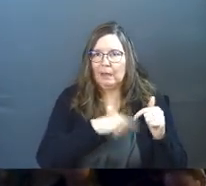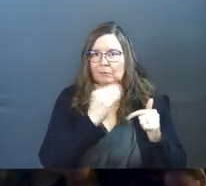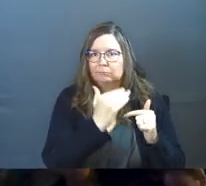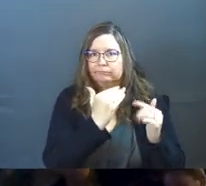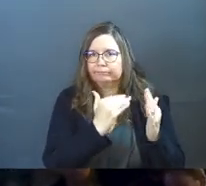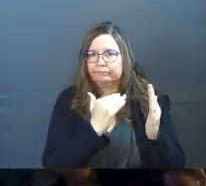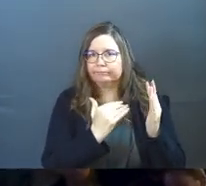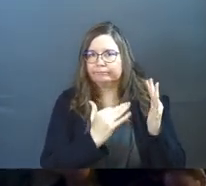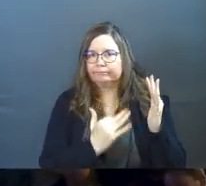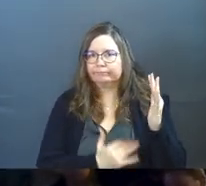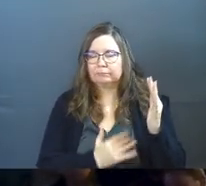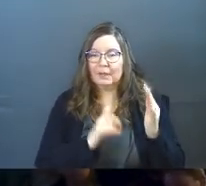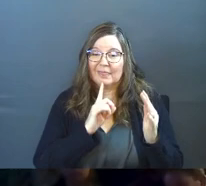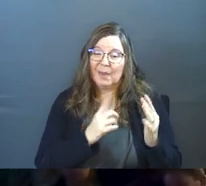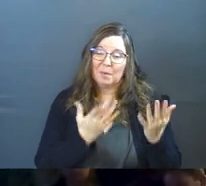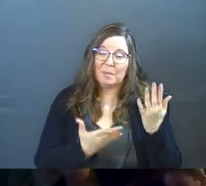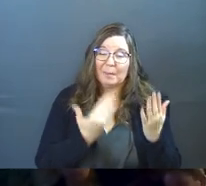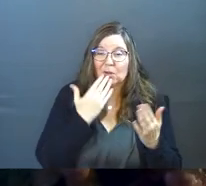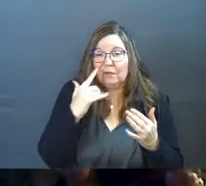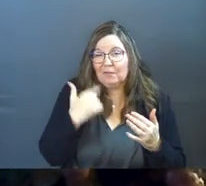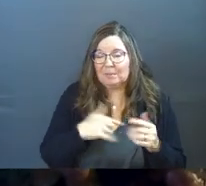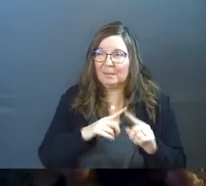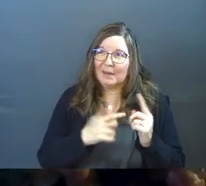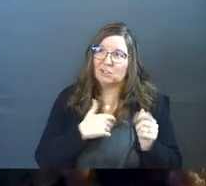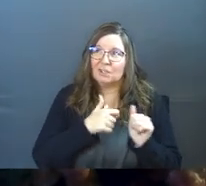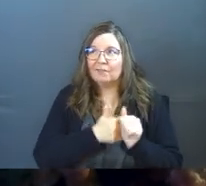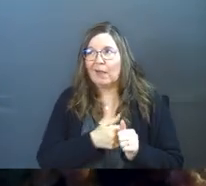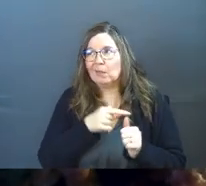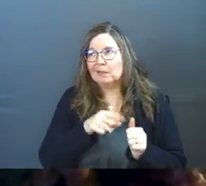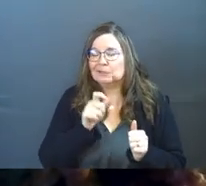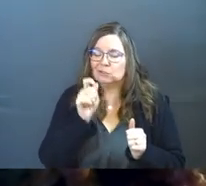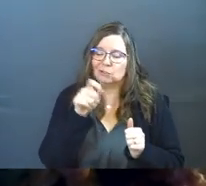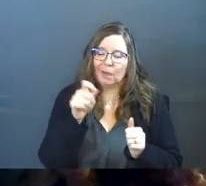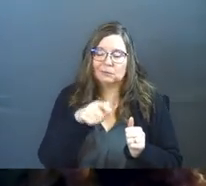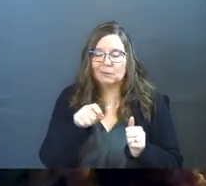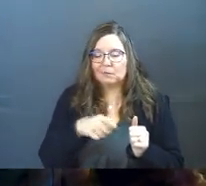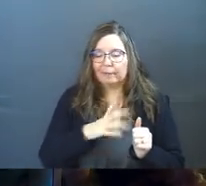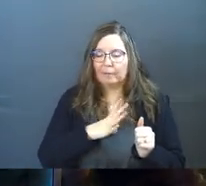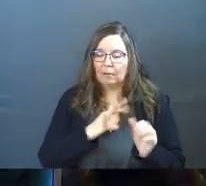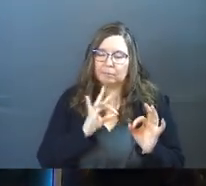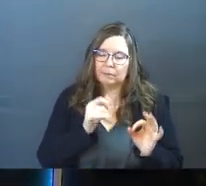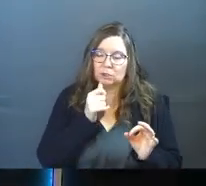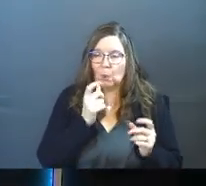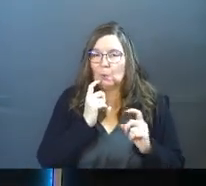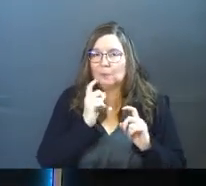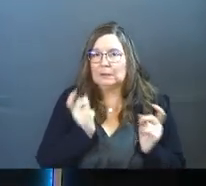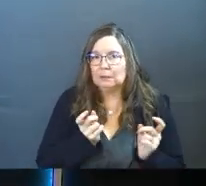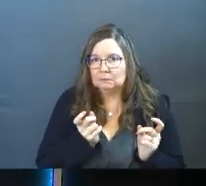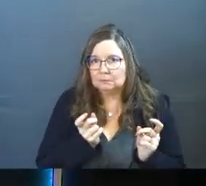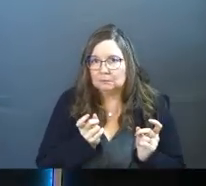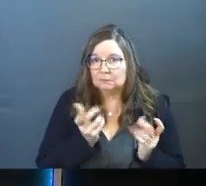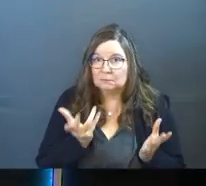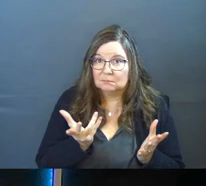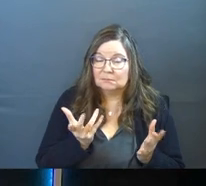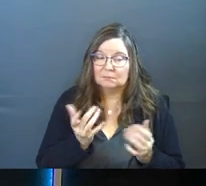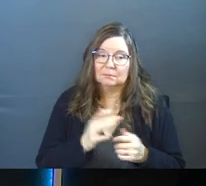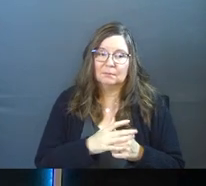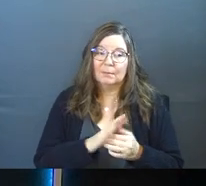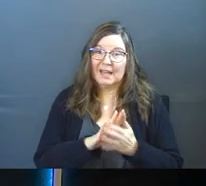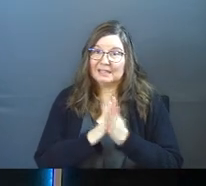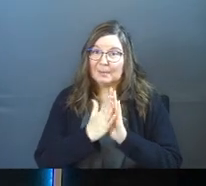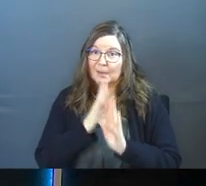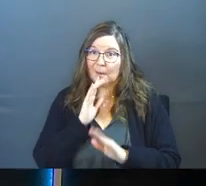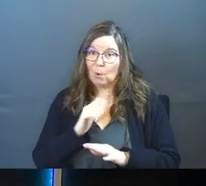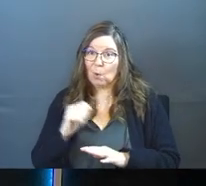do that were probably good for me, but I should follow these and check these and we're going to be good and don't sin. As I've